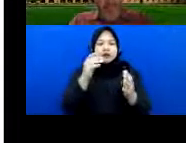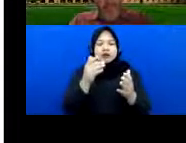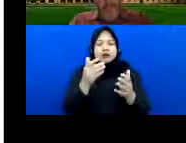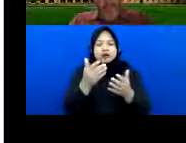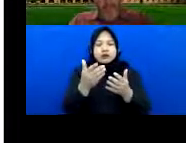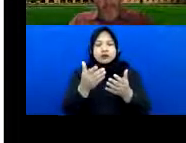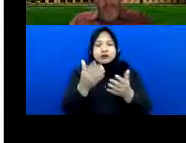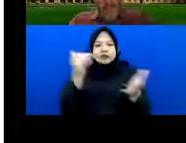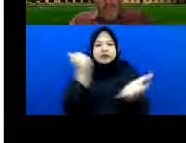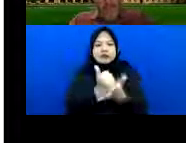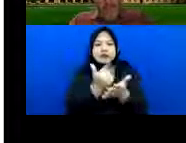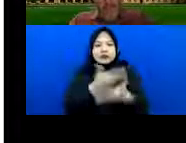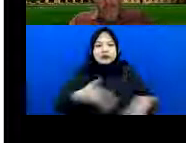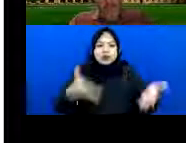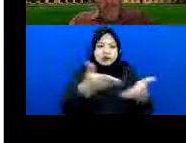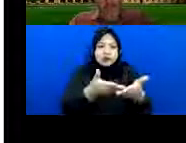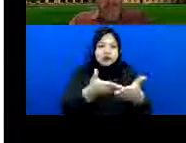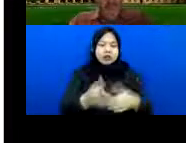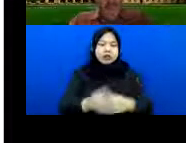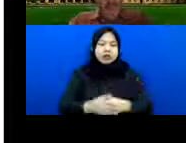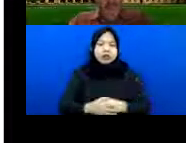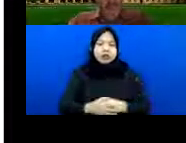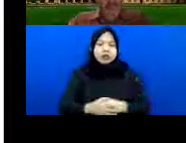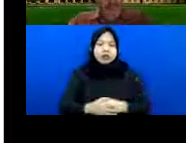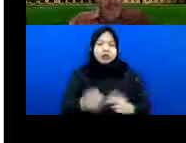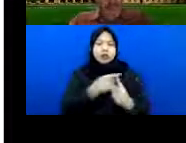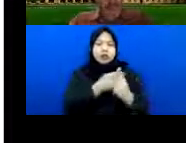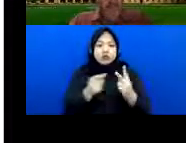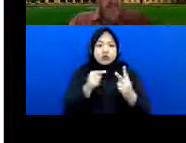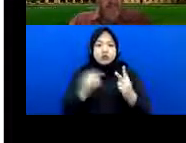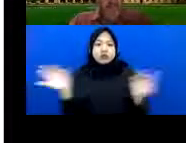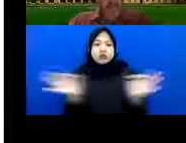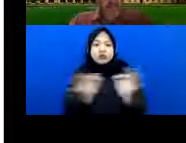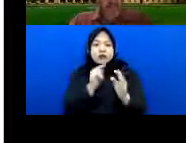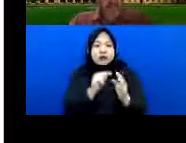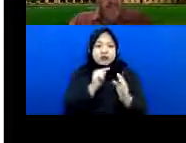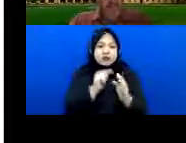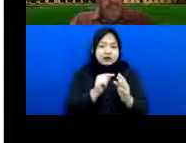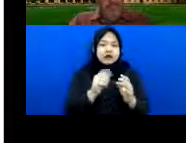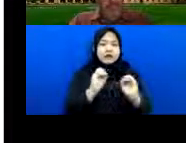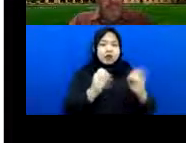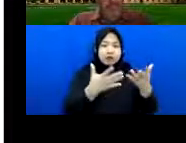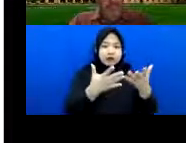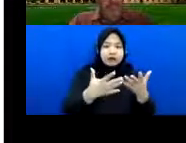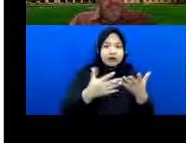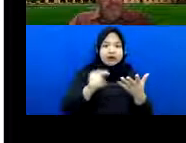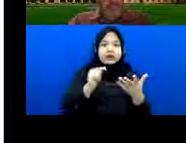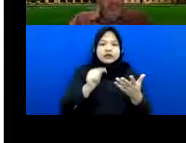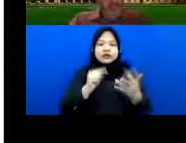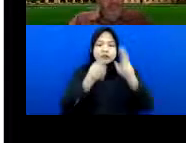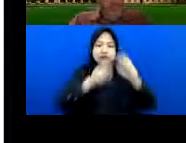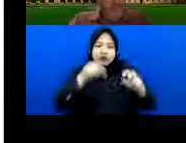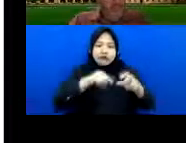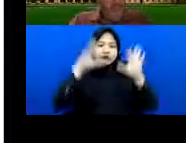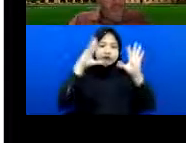reality. So we choose both qualitative approach and phenomenology method because this research focused